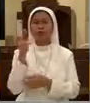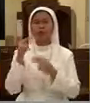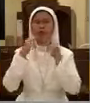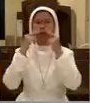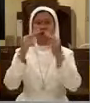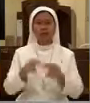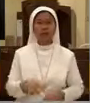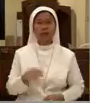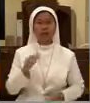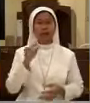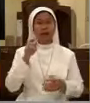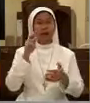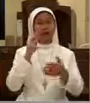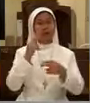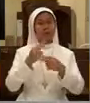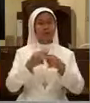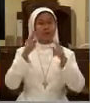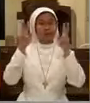dyan? Chismis.